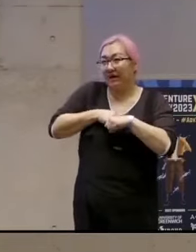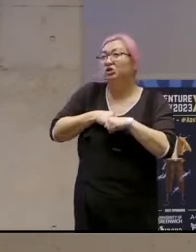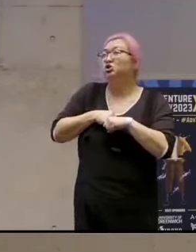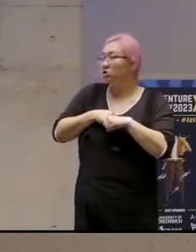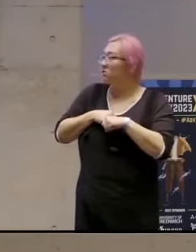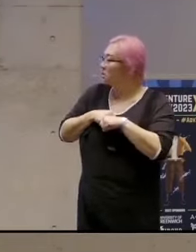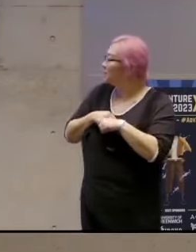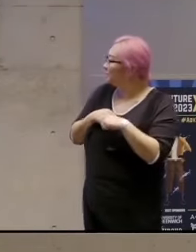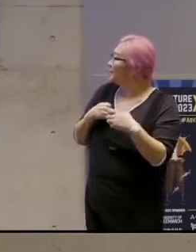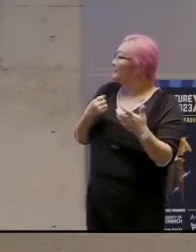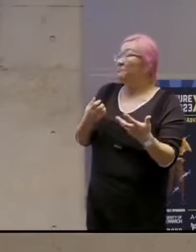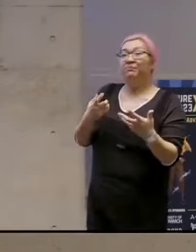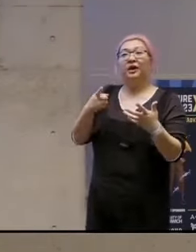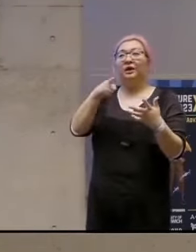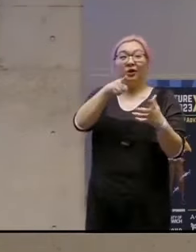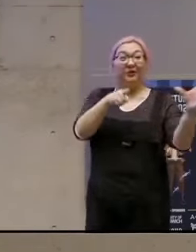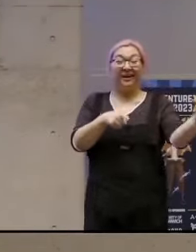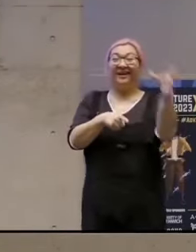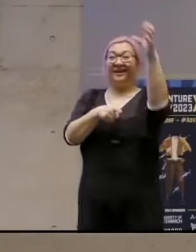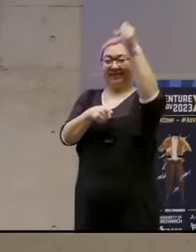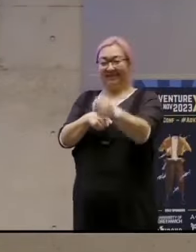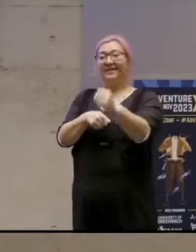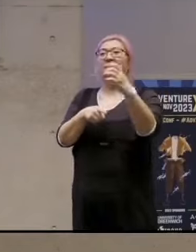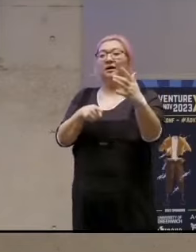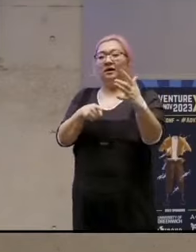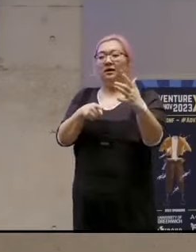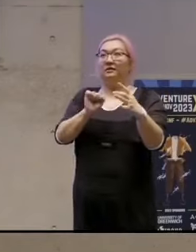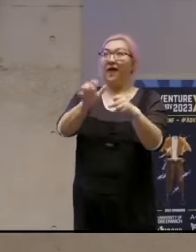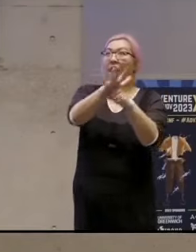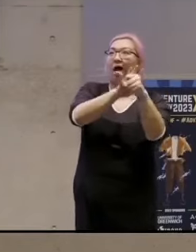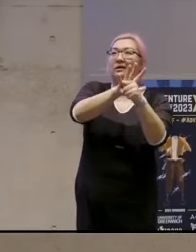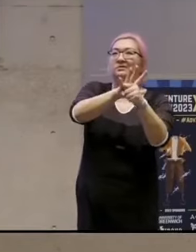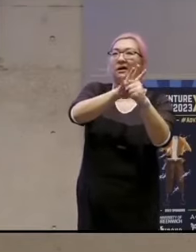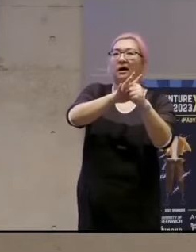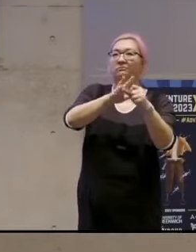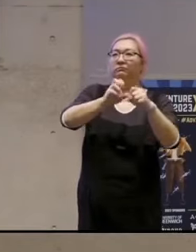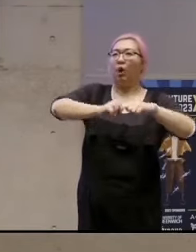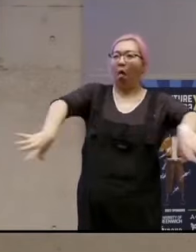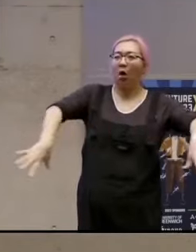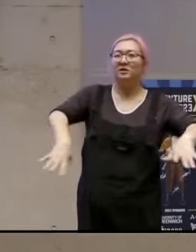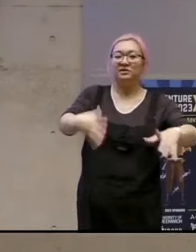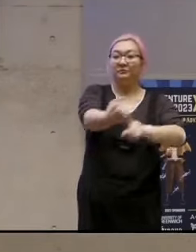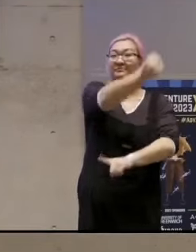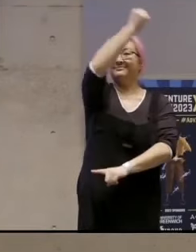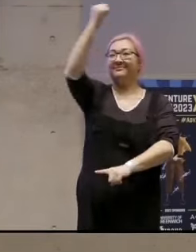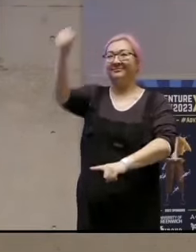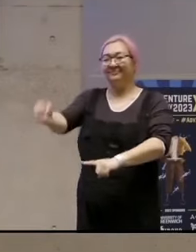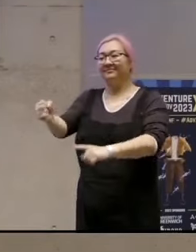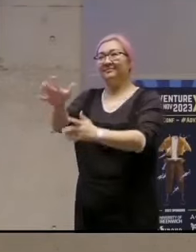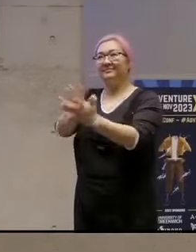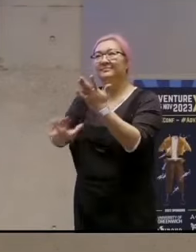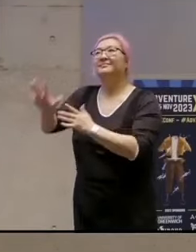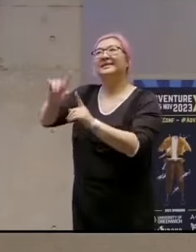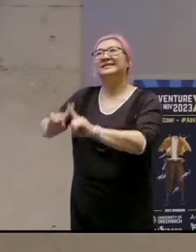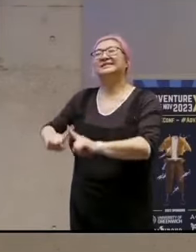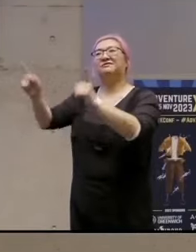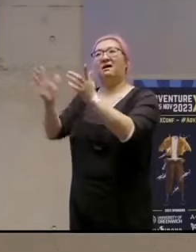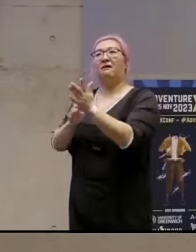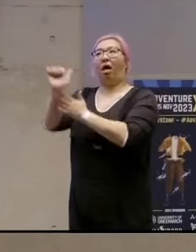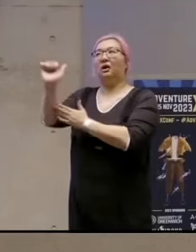you've decontextualized it, moved it to another culture, which you've then reduced to, I mean, okay, you've reduced